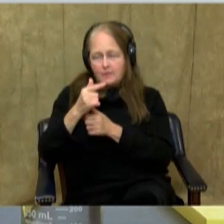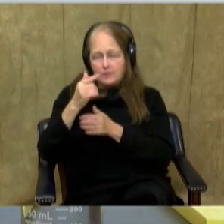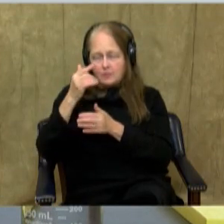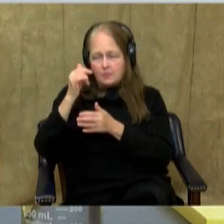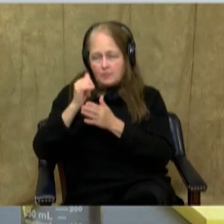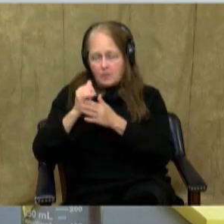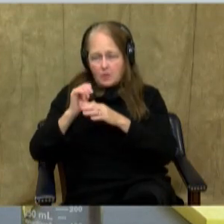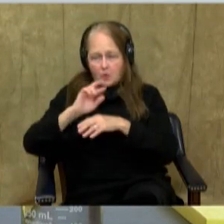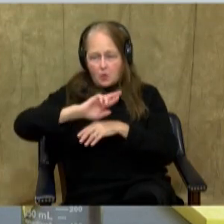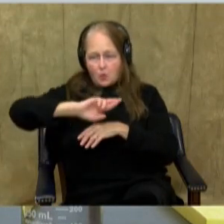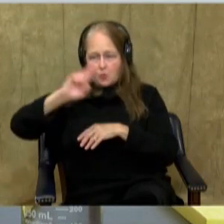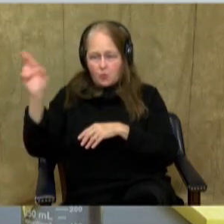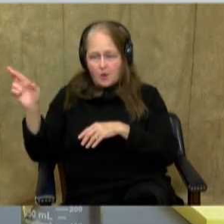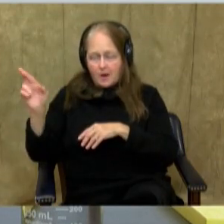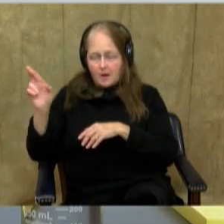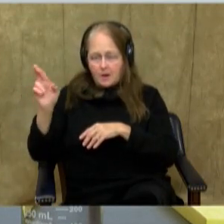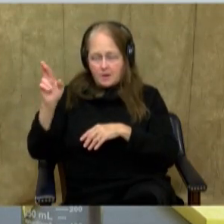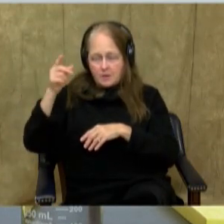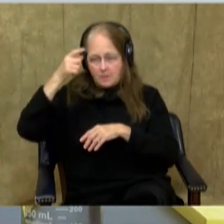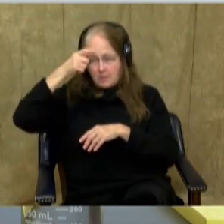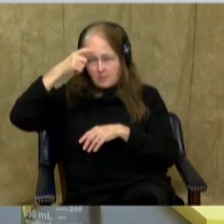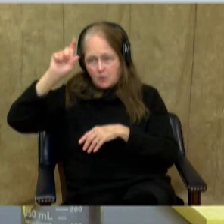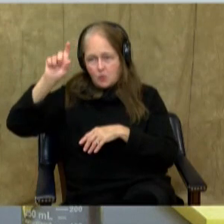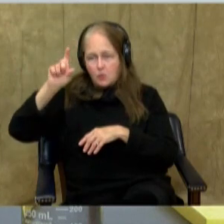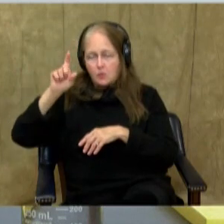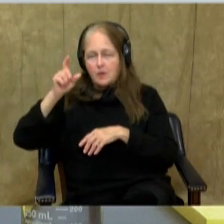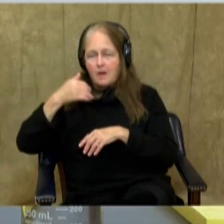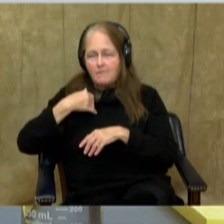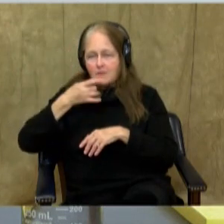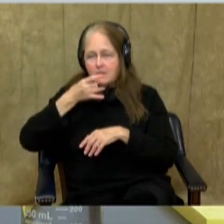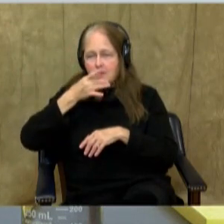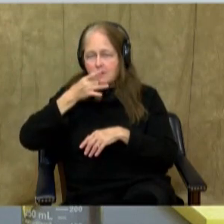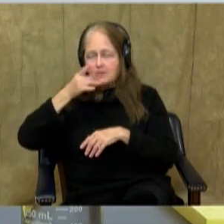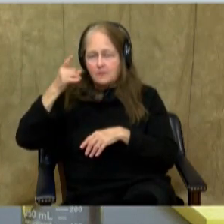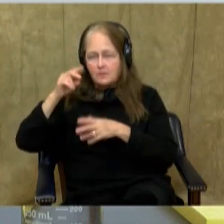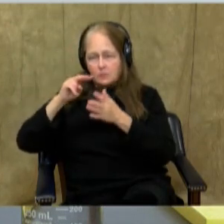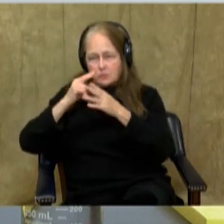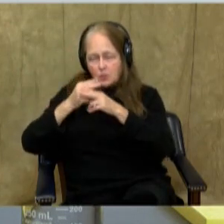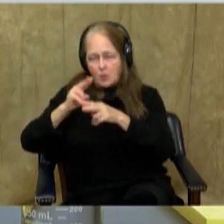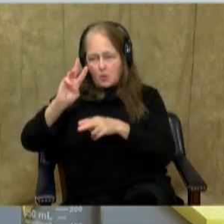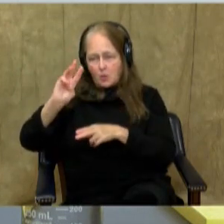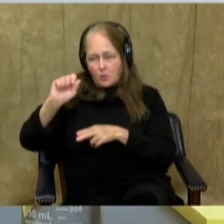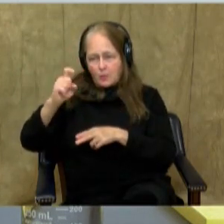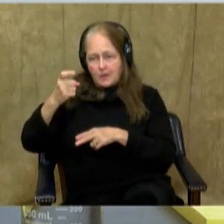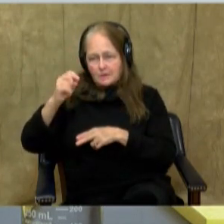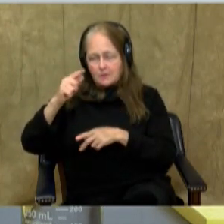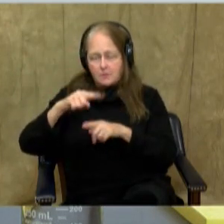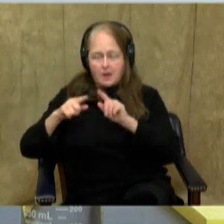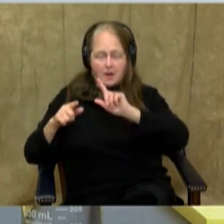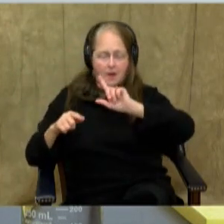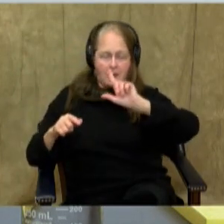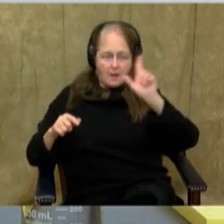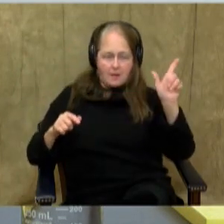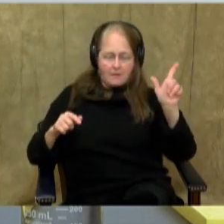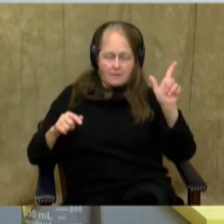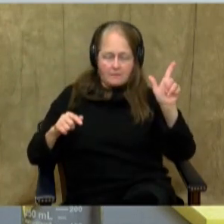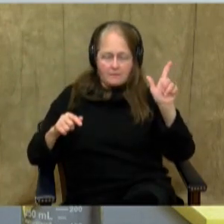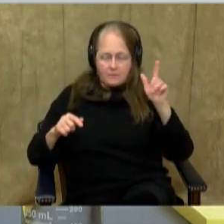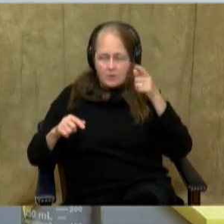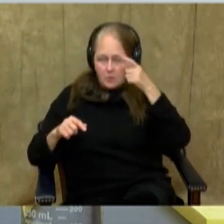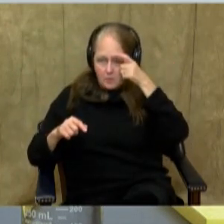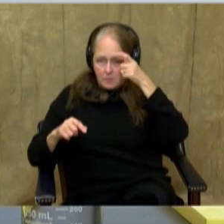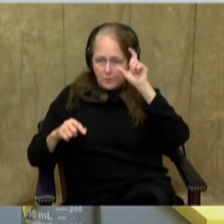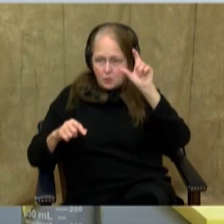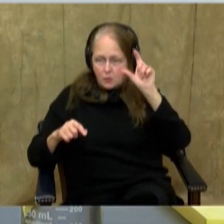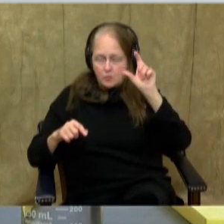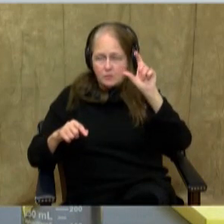the right-hand portion of the moon is lit, we know that that's waxing. If the left-handed portion of the moon is